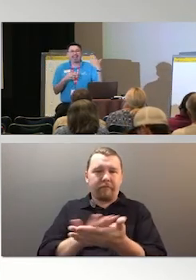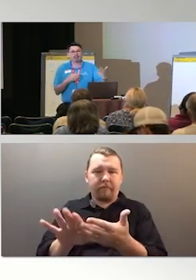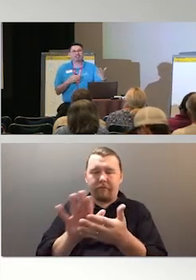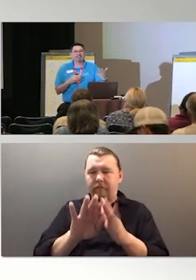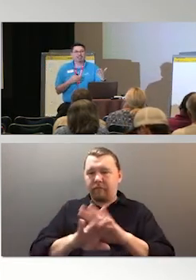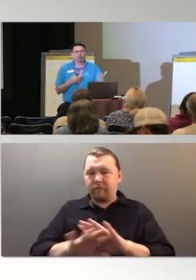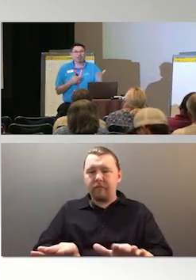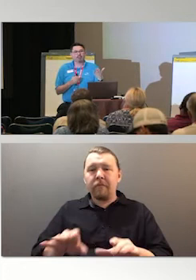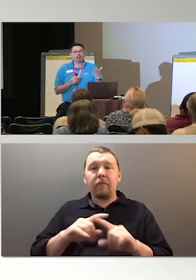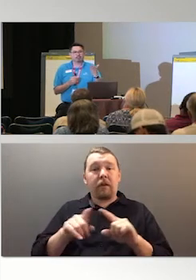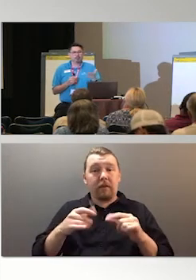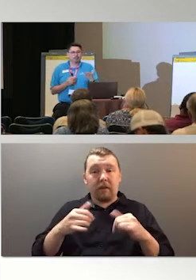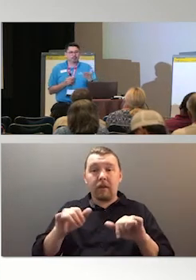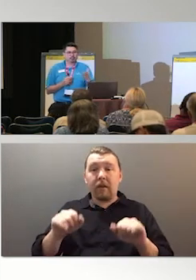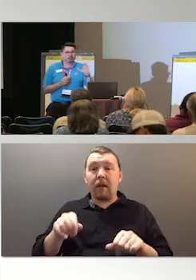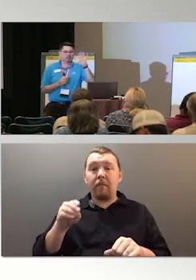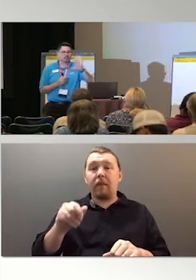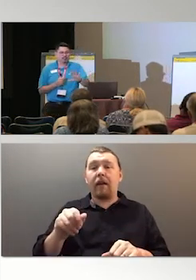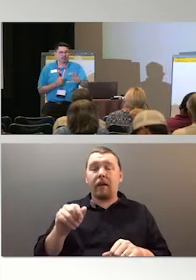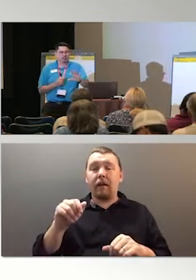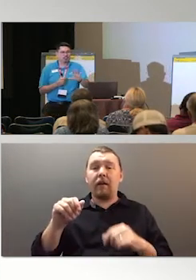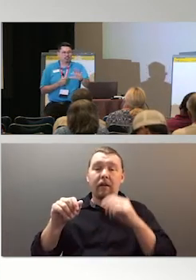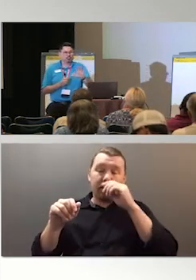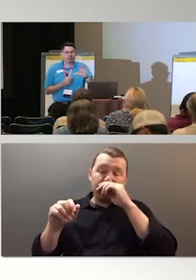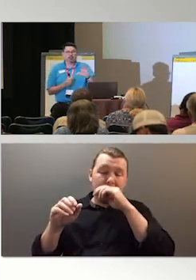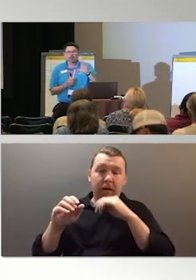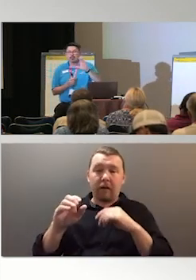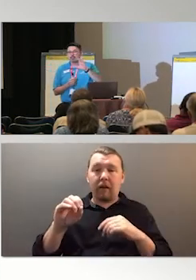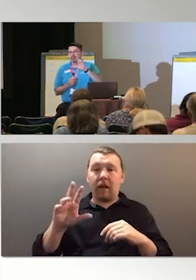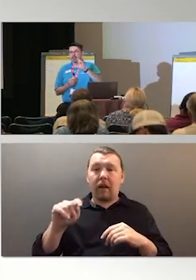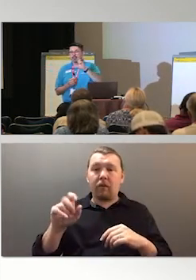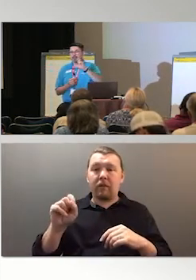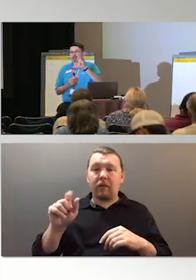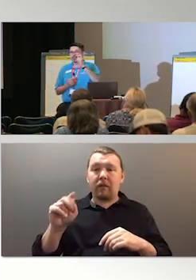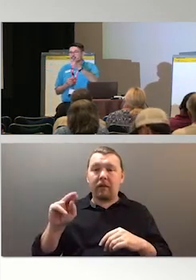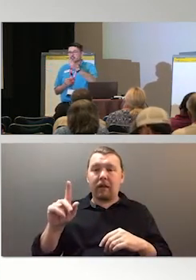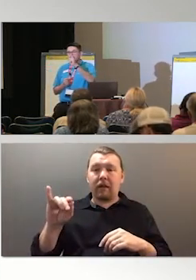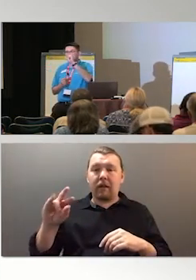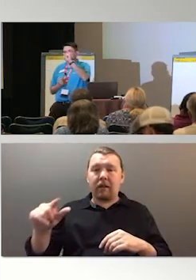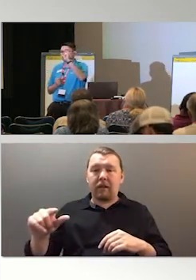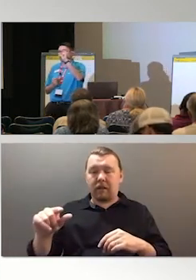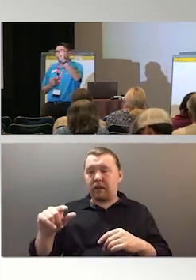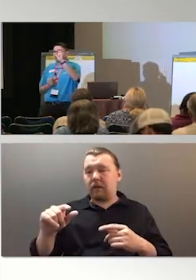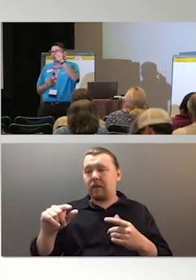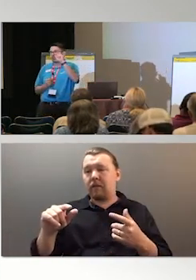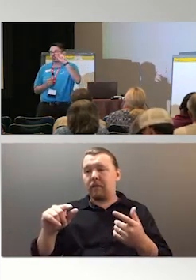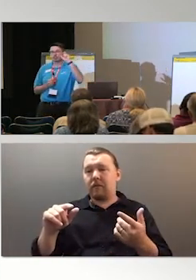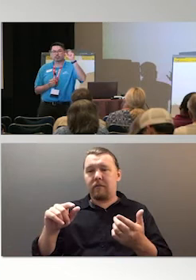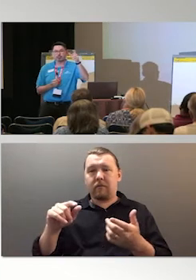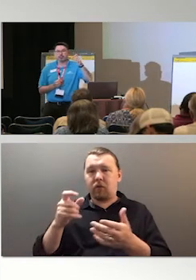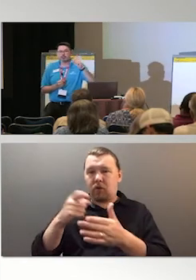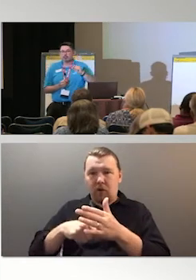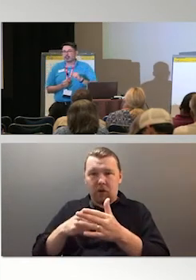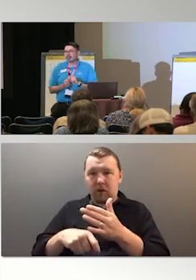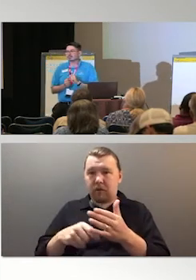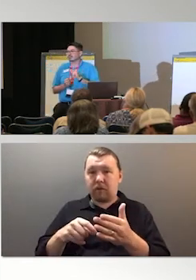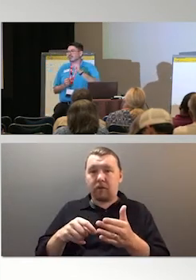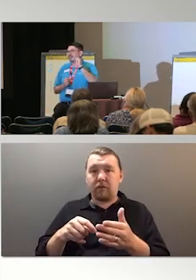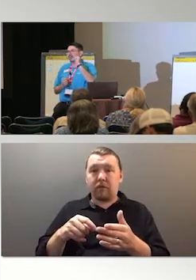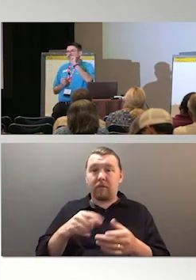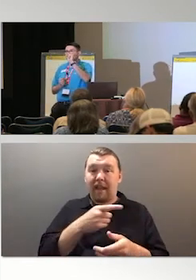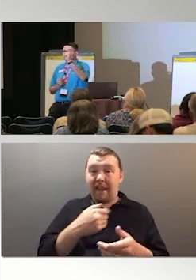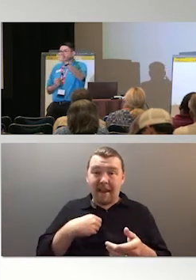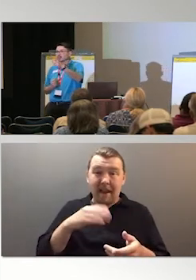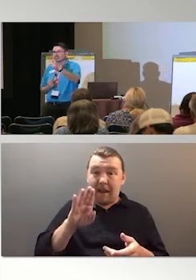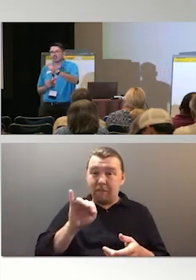pay outstanding qualified disability expenses. That's the first thing I need you to know, is that beneficiary passes away, if there's funeral and burial costs, if they